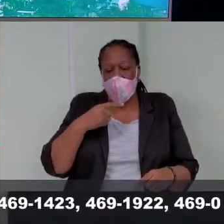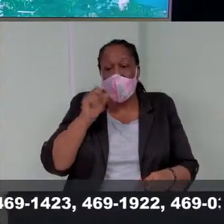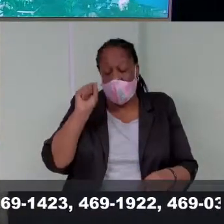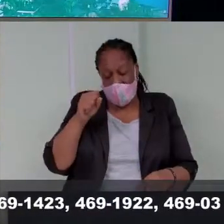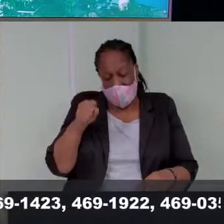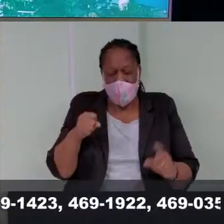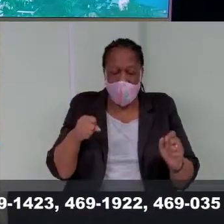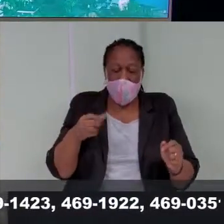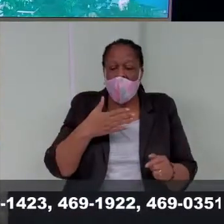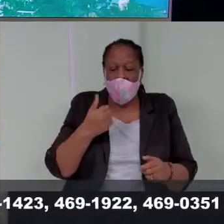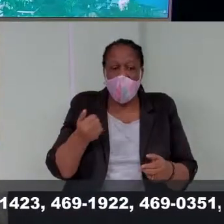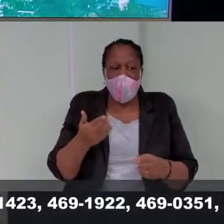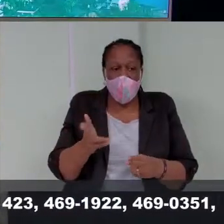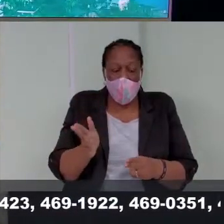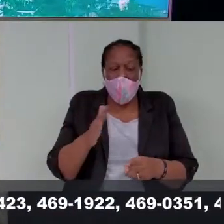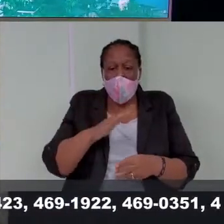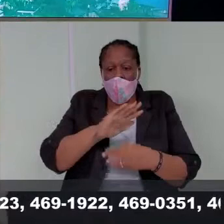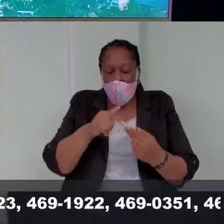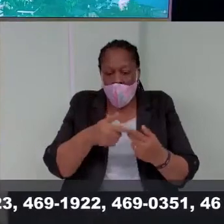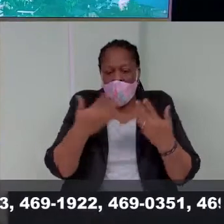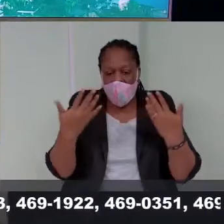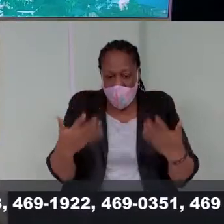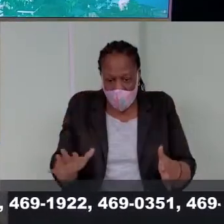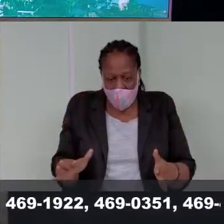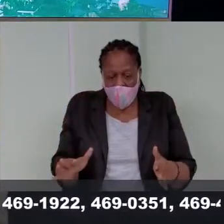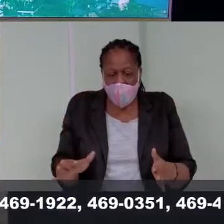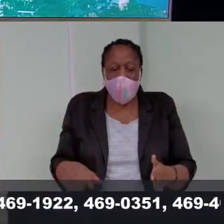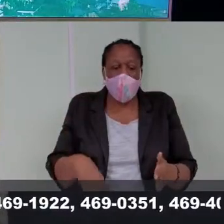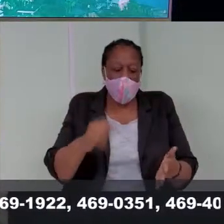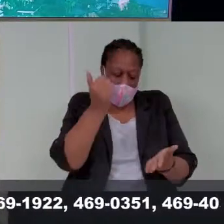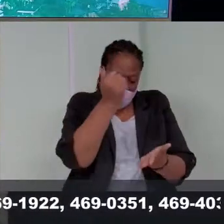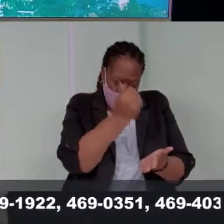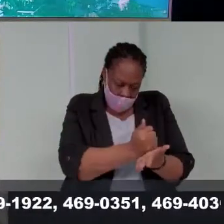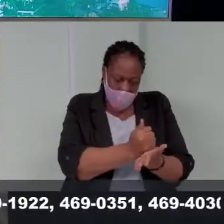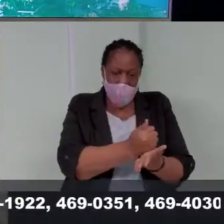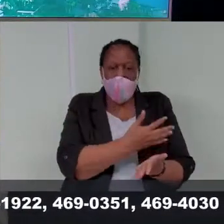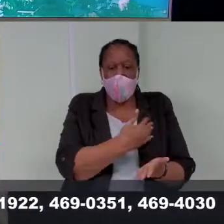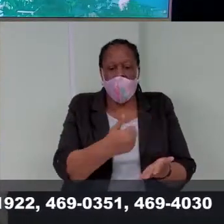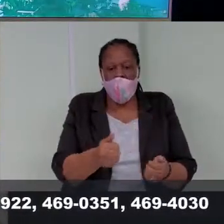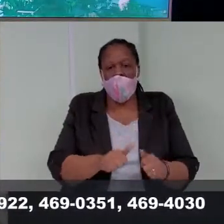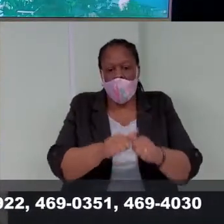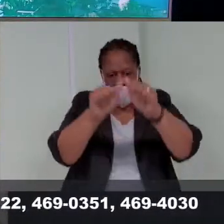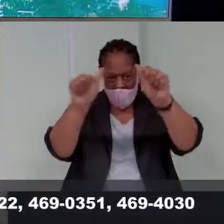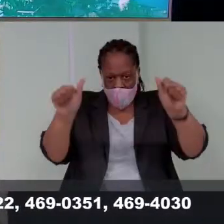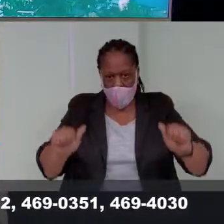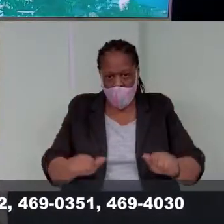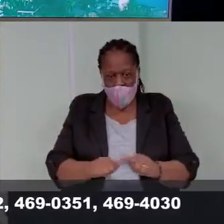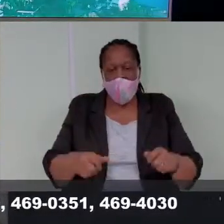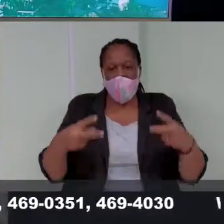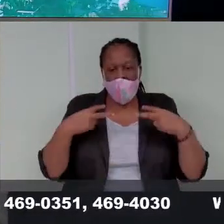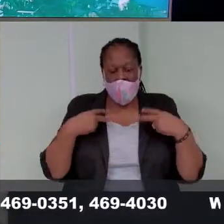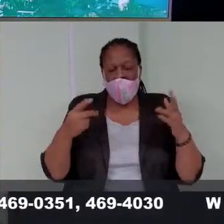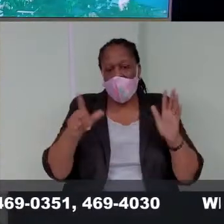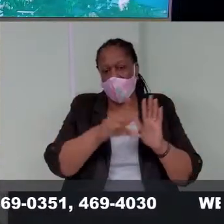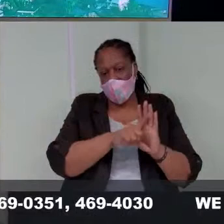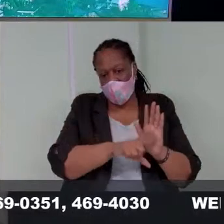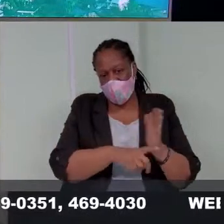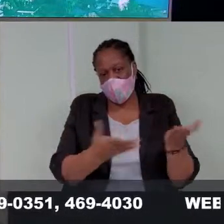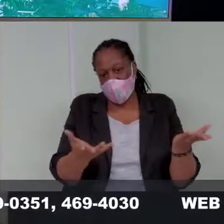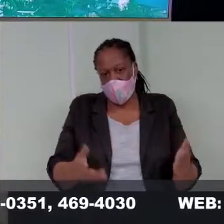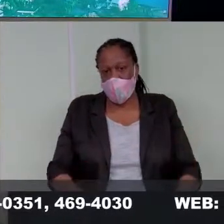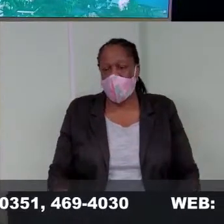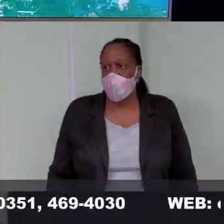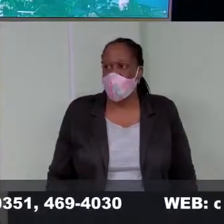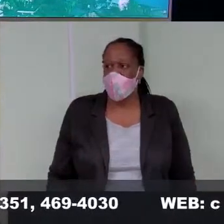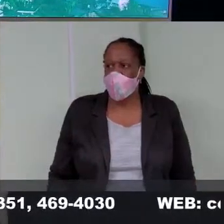official gazette. Once that process is completed, then the minister would set a commencement date, as there's provision in it